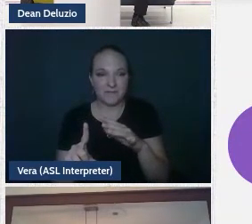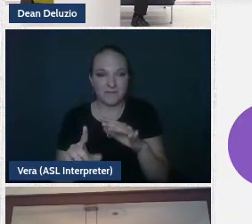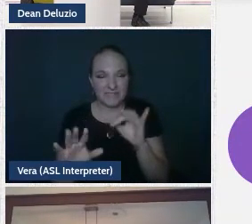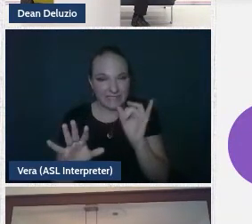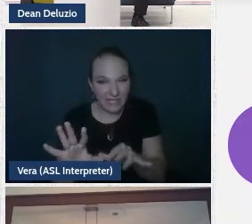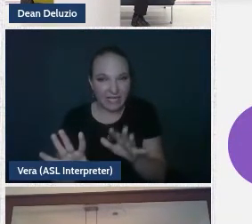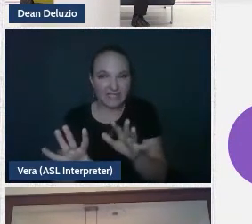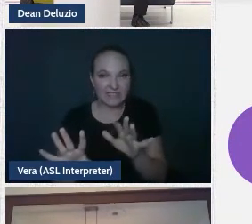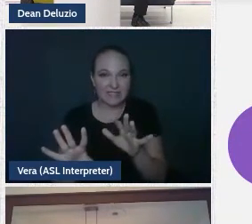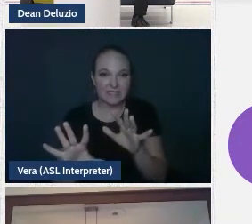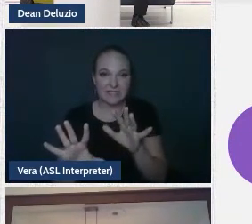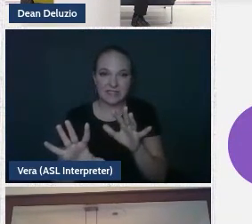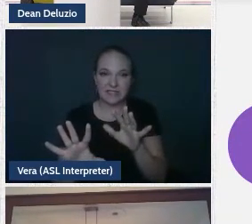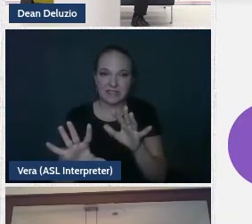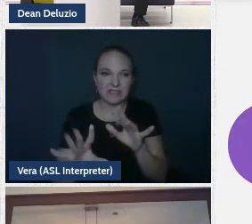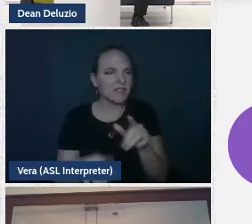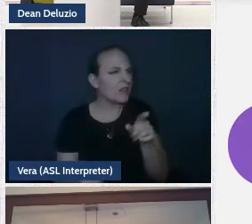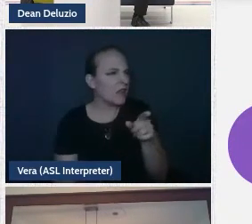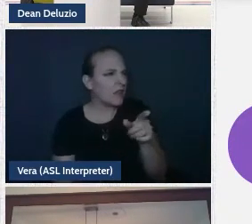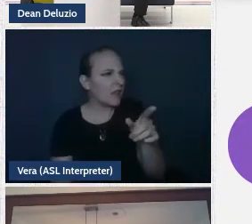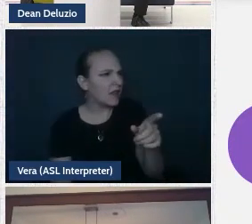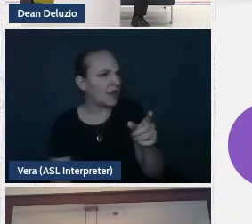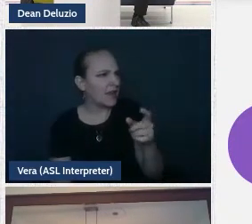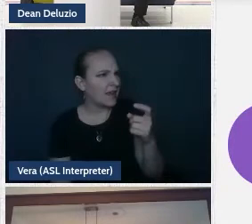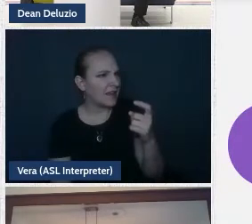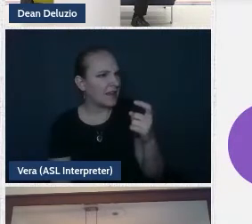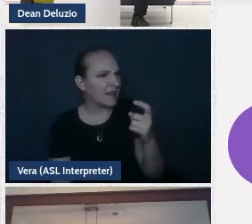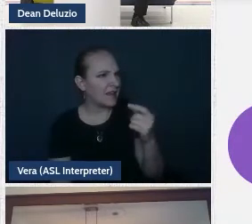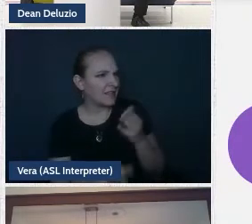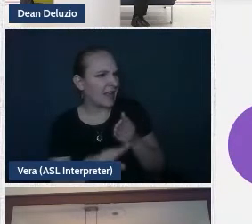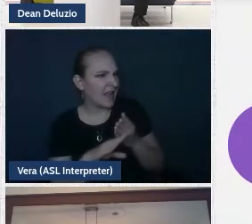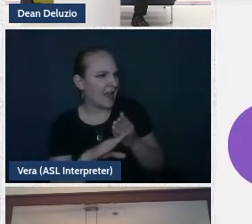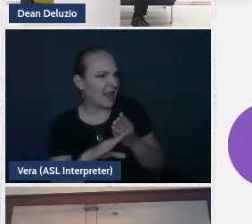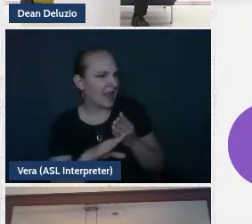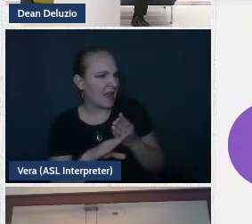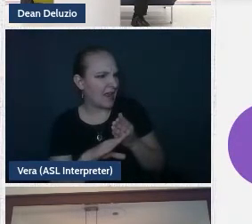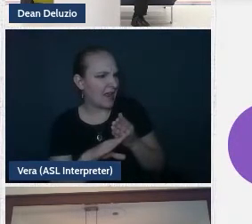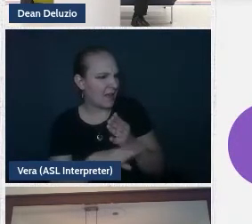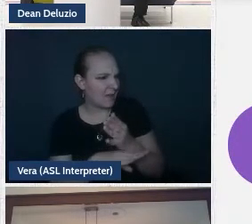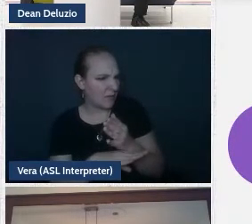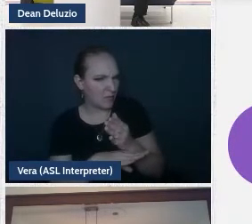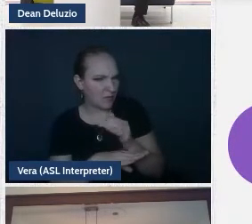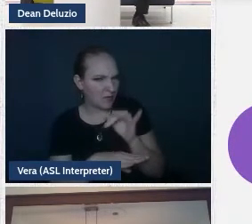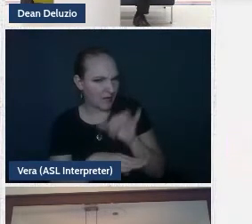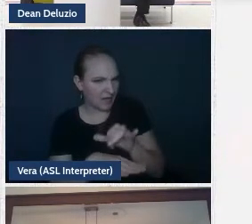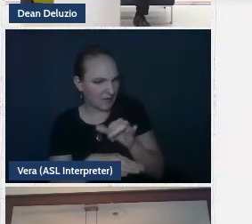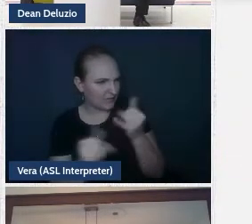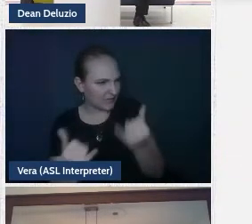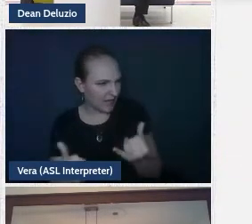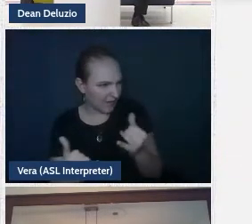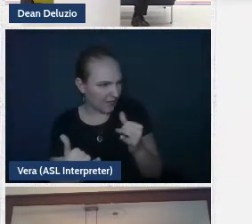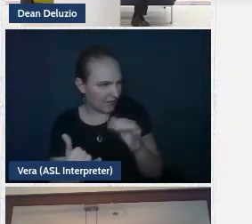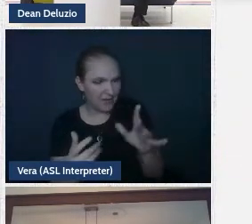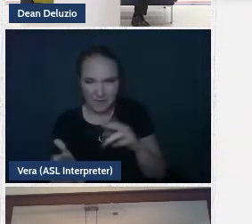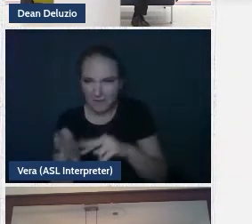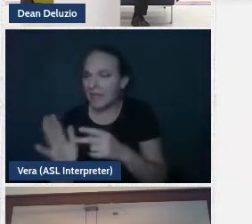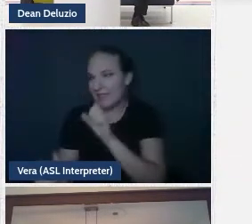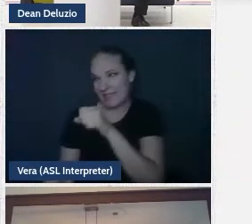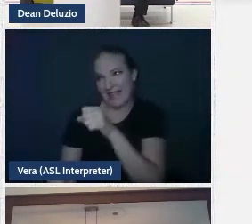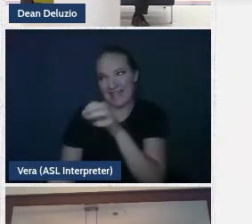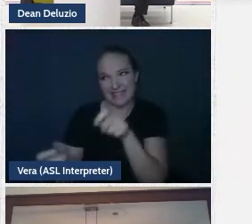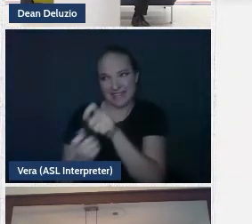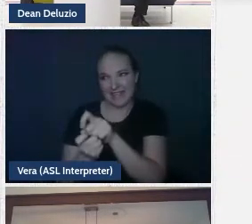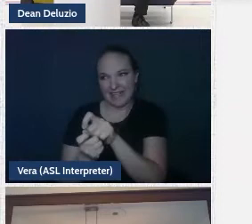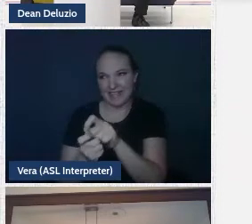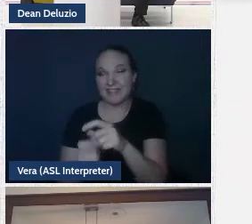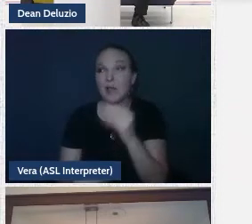counts. The 0th, is that the one that you just after you, like the Psi 2 ones coming in now? Yeah, yeah, exactly. That's not a